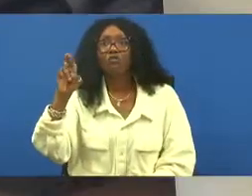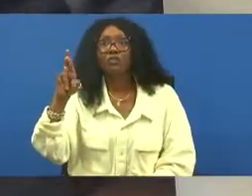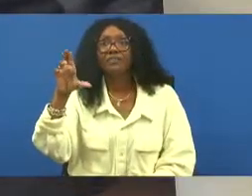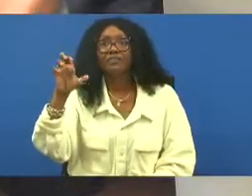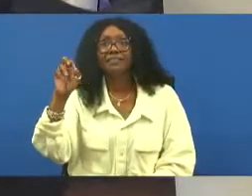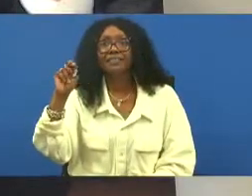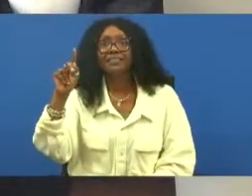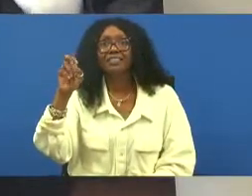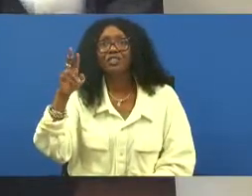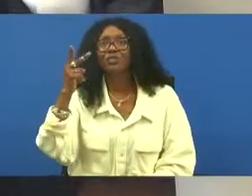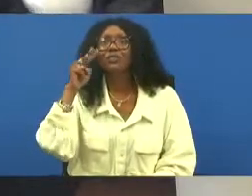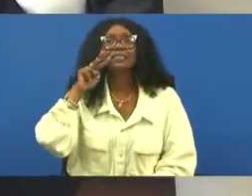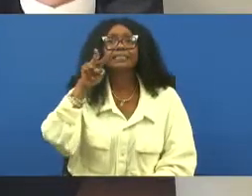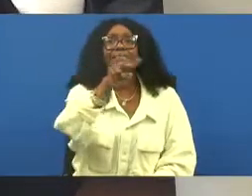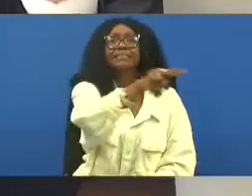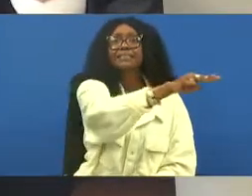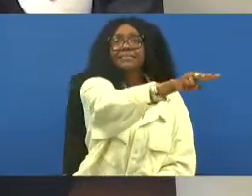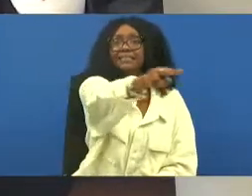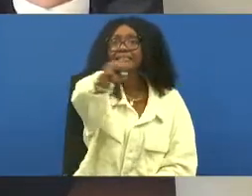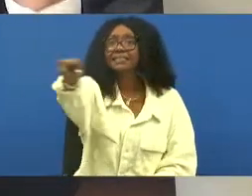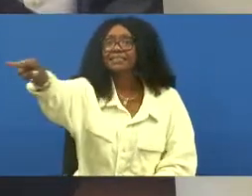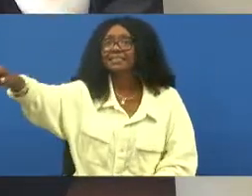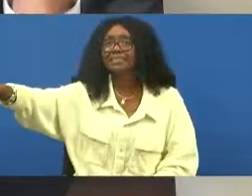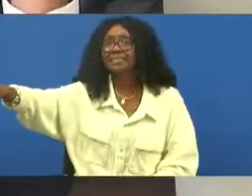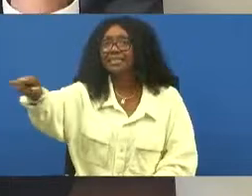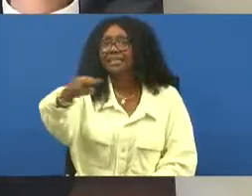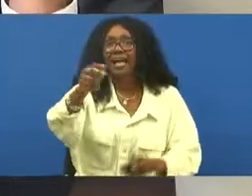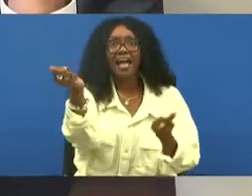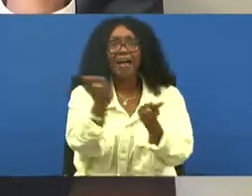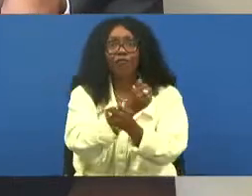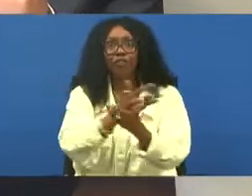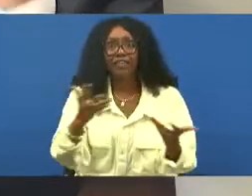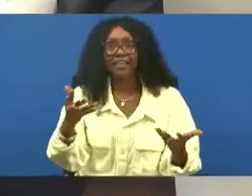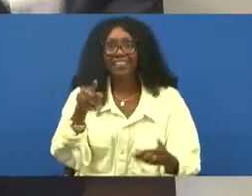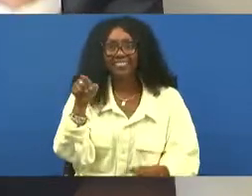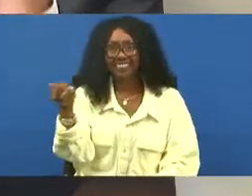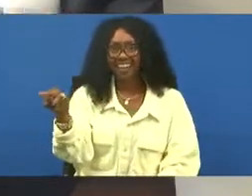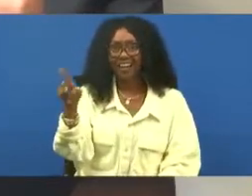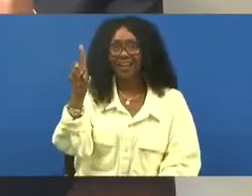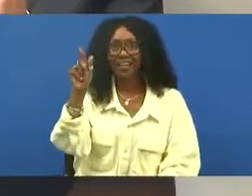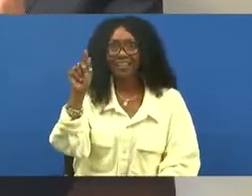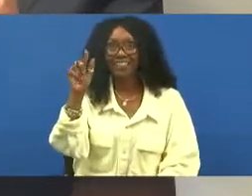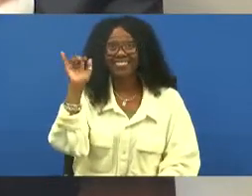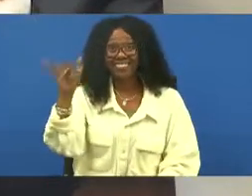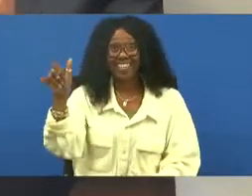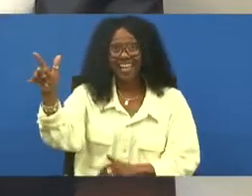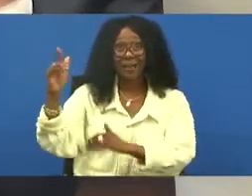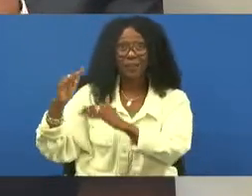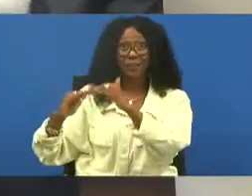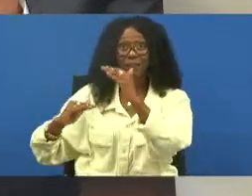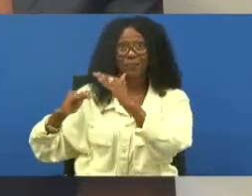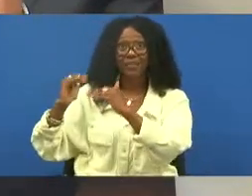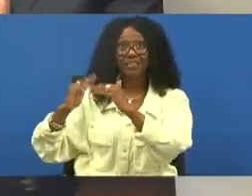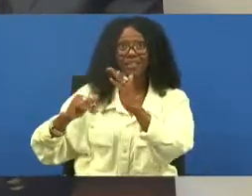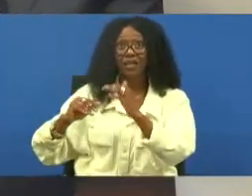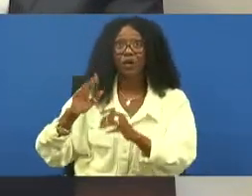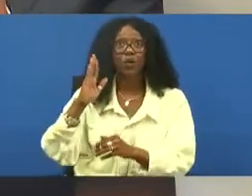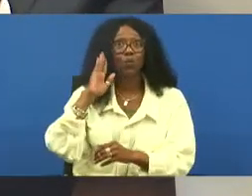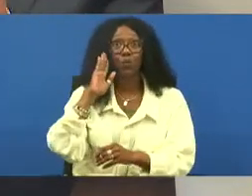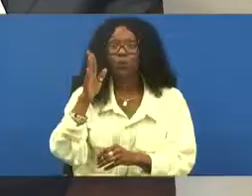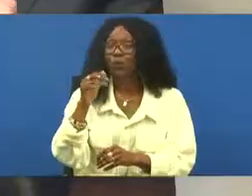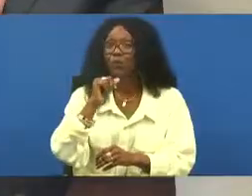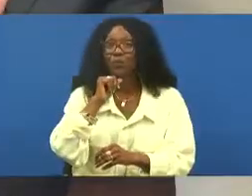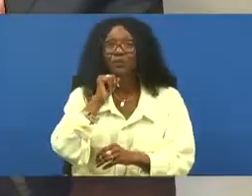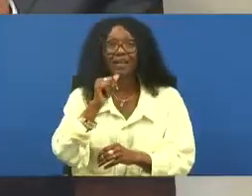you can see everything you need to see right there statistically and data-wise, that building is not going to suffice for